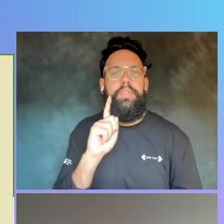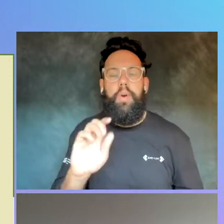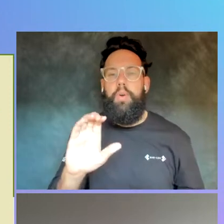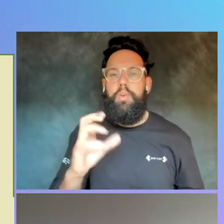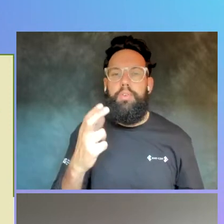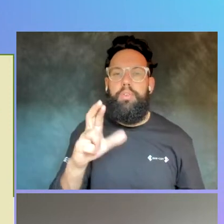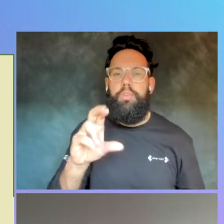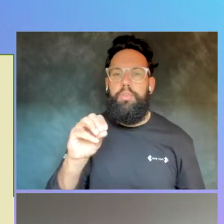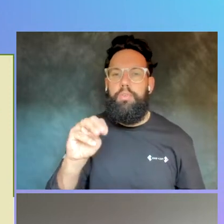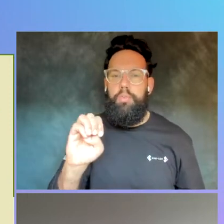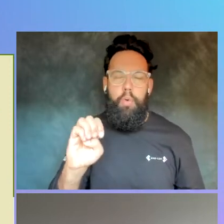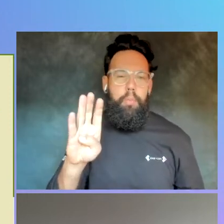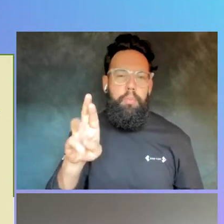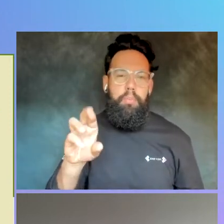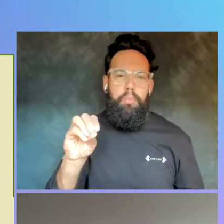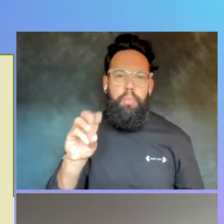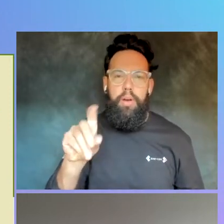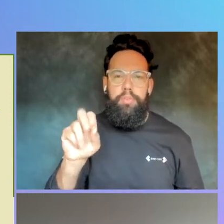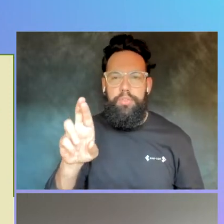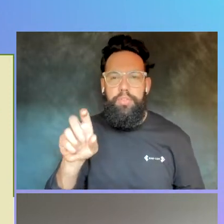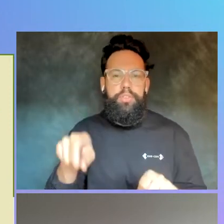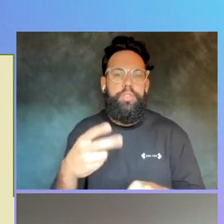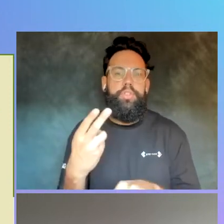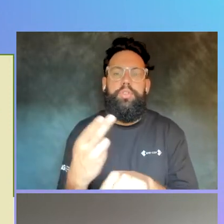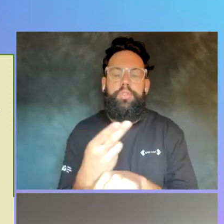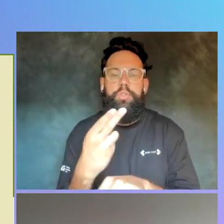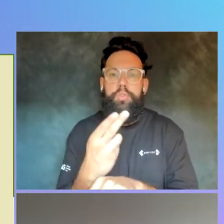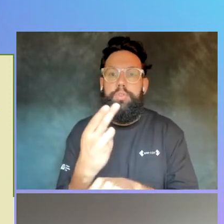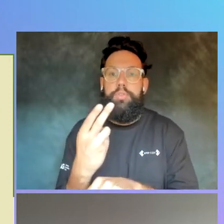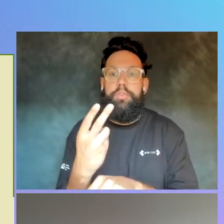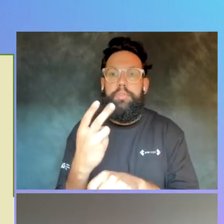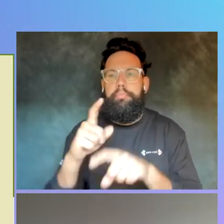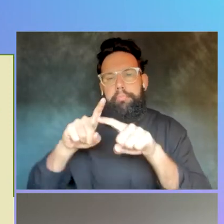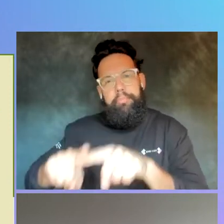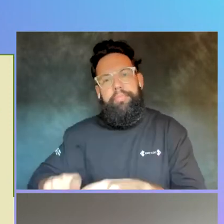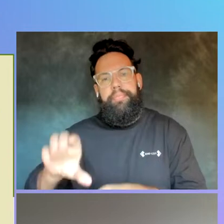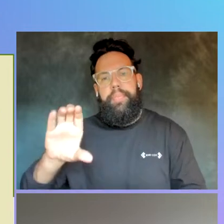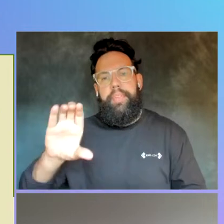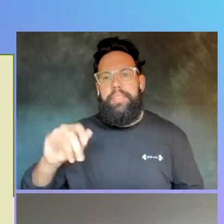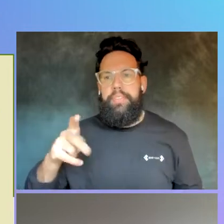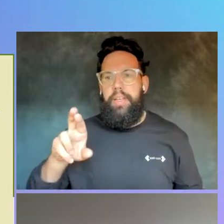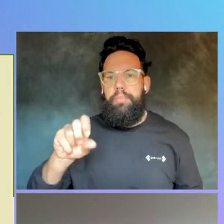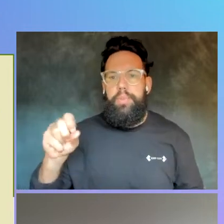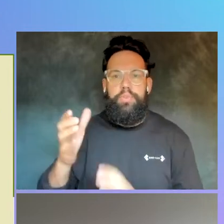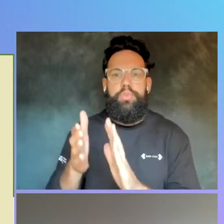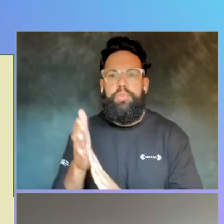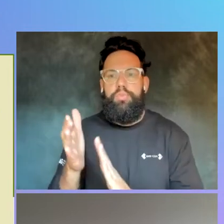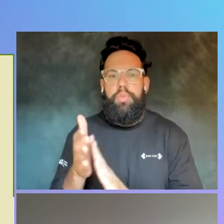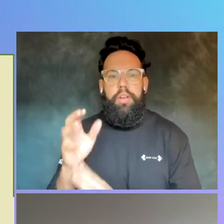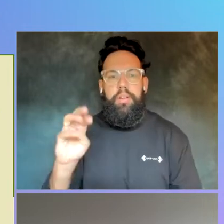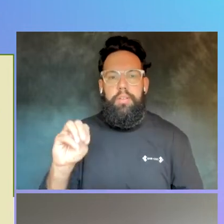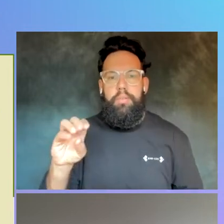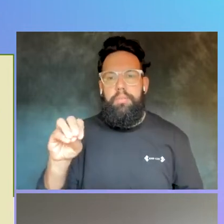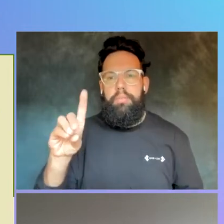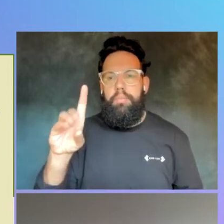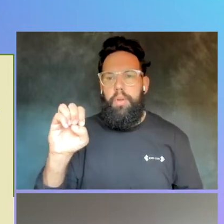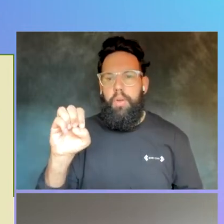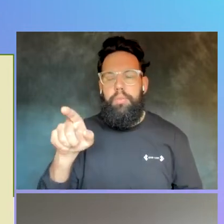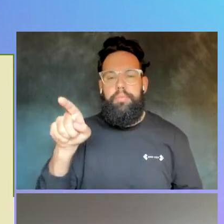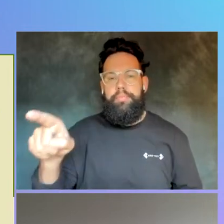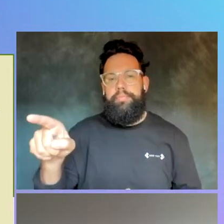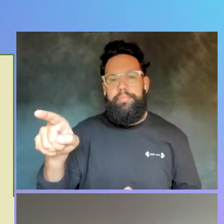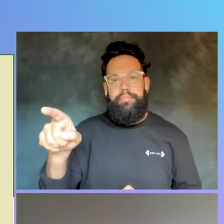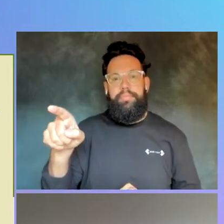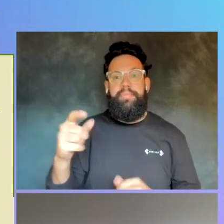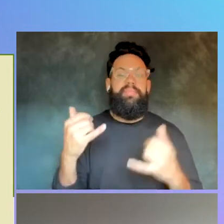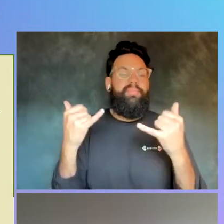mode. Now, there is another disclaimer here that X Watcher at the moment is not functioning with Cypress Component